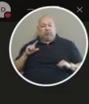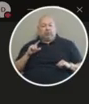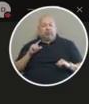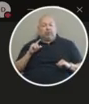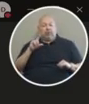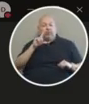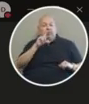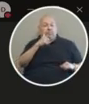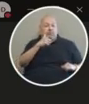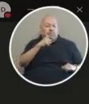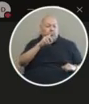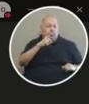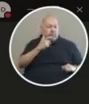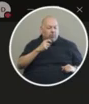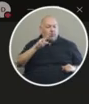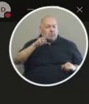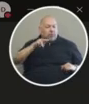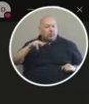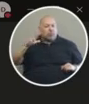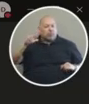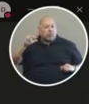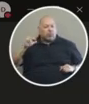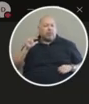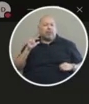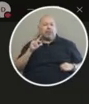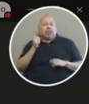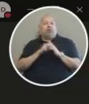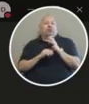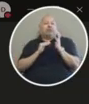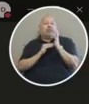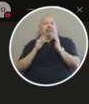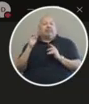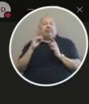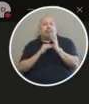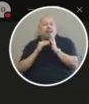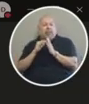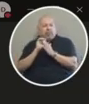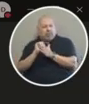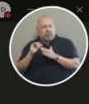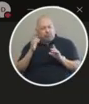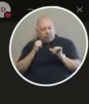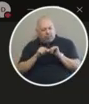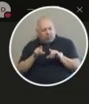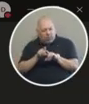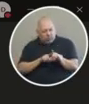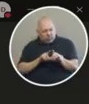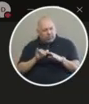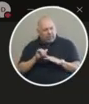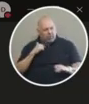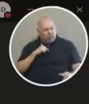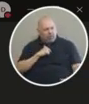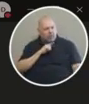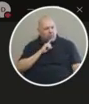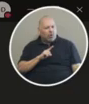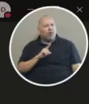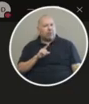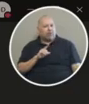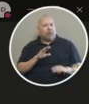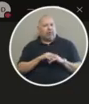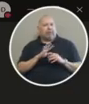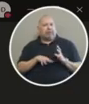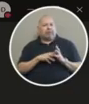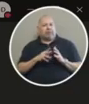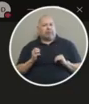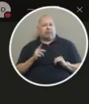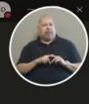and 23 under the $7 million program. If you remember also, we're on schedule to